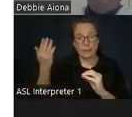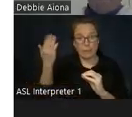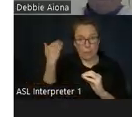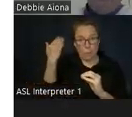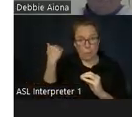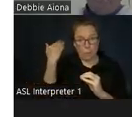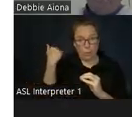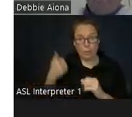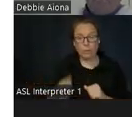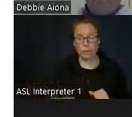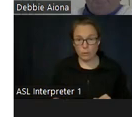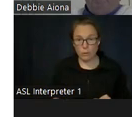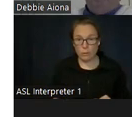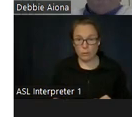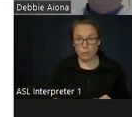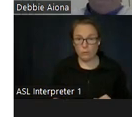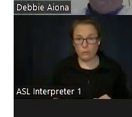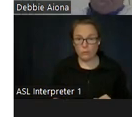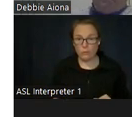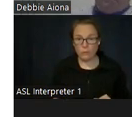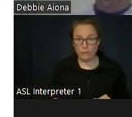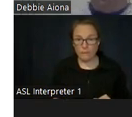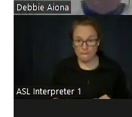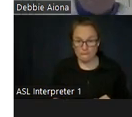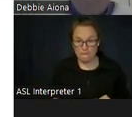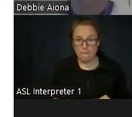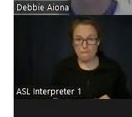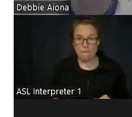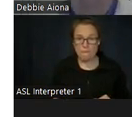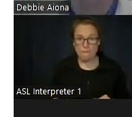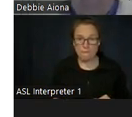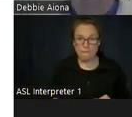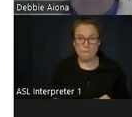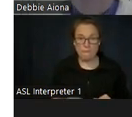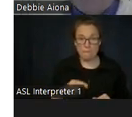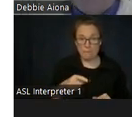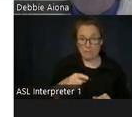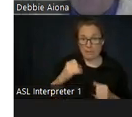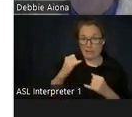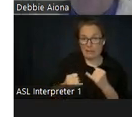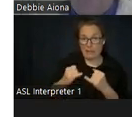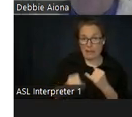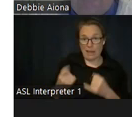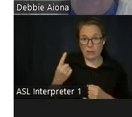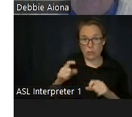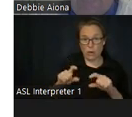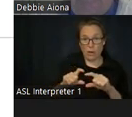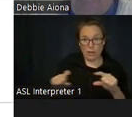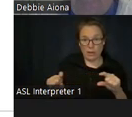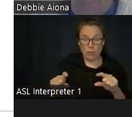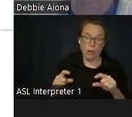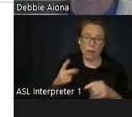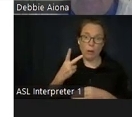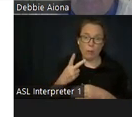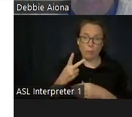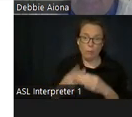the subcommittee's discussion, this bottom one was moved up. They were both organized. So